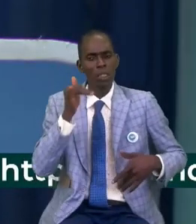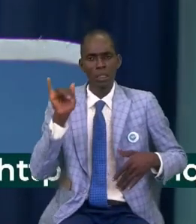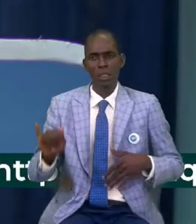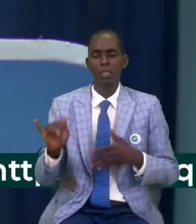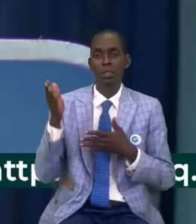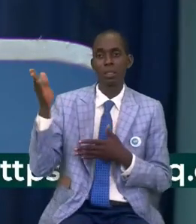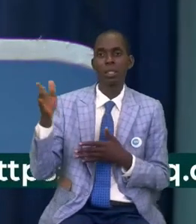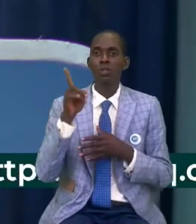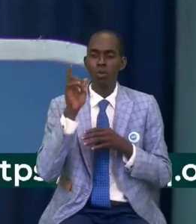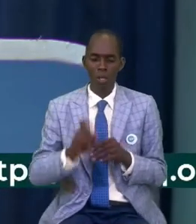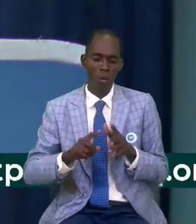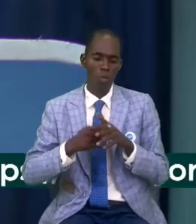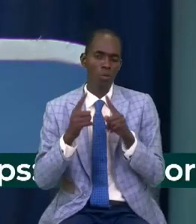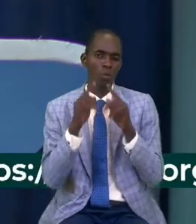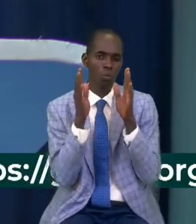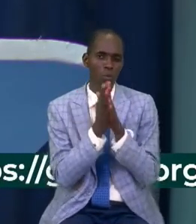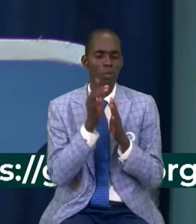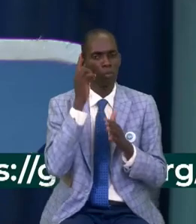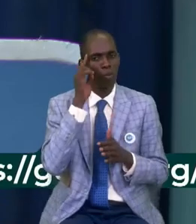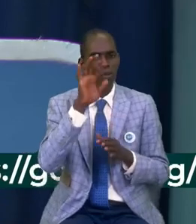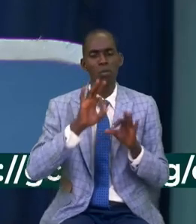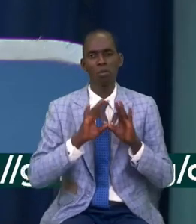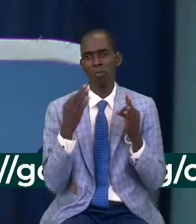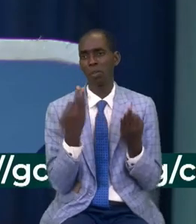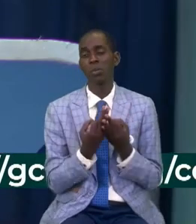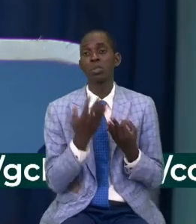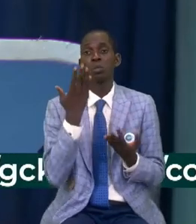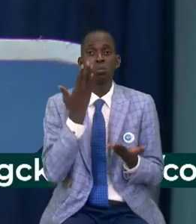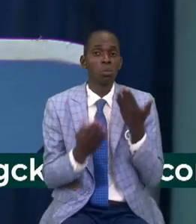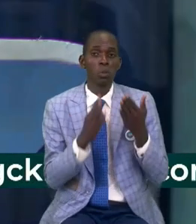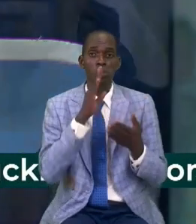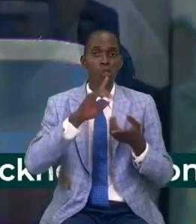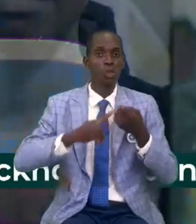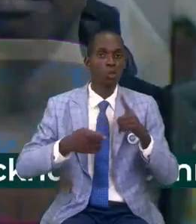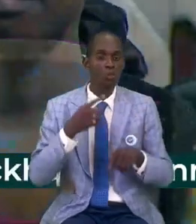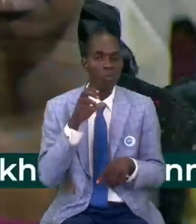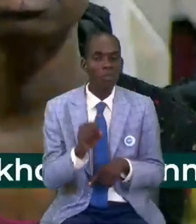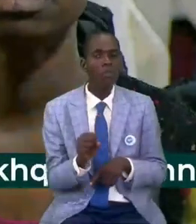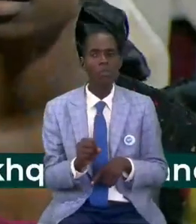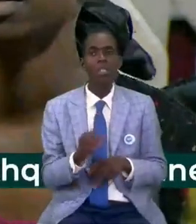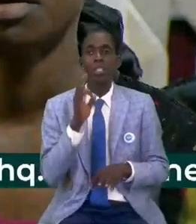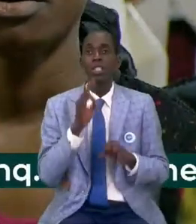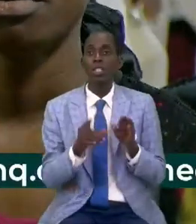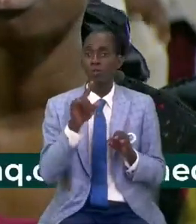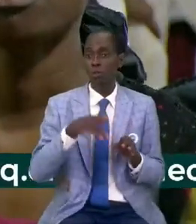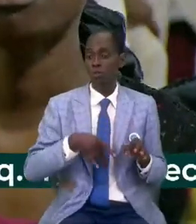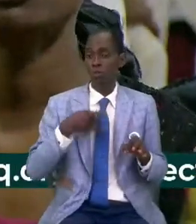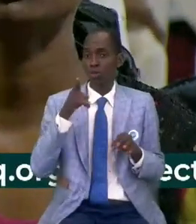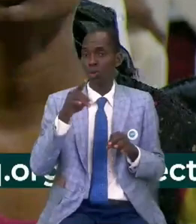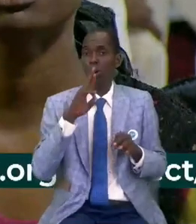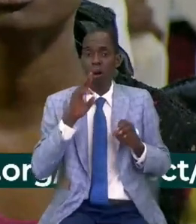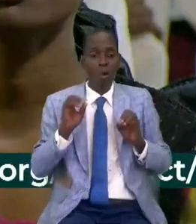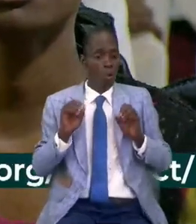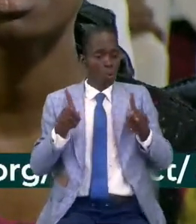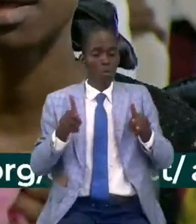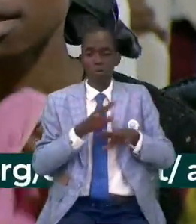challenge, there are some people who have challenge, carry their burden alongside and assist them. Pray. Counselors, please, if we